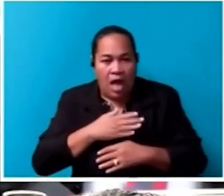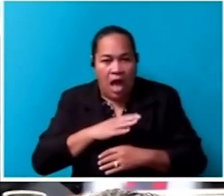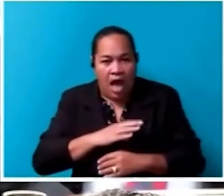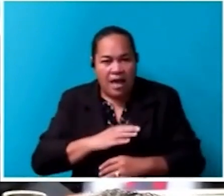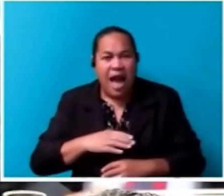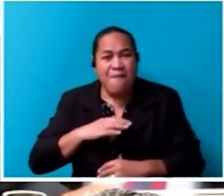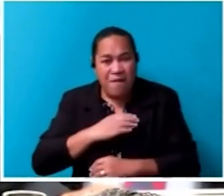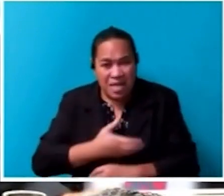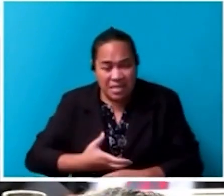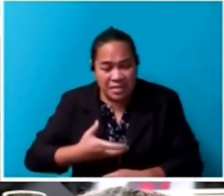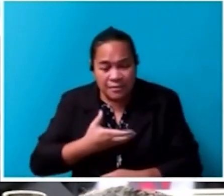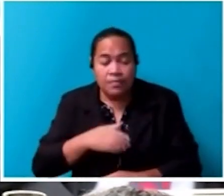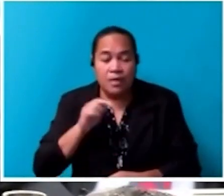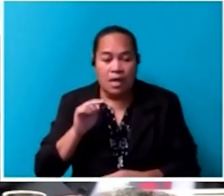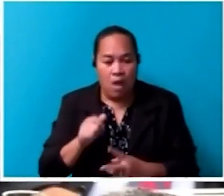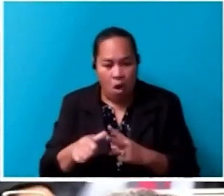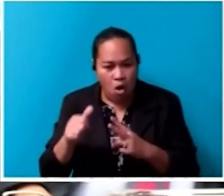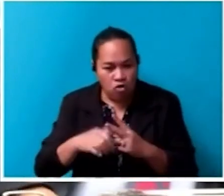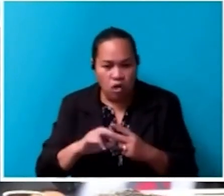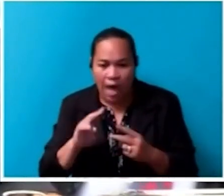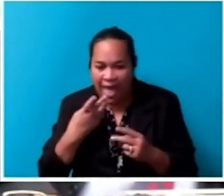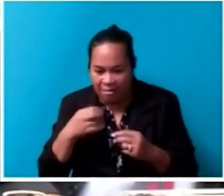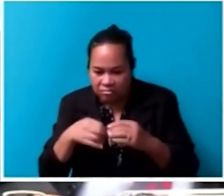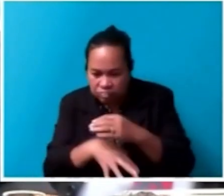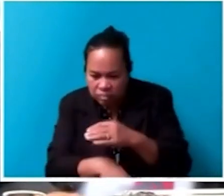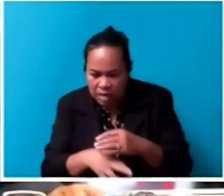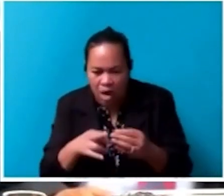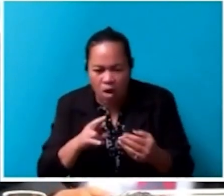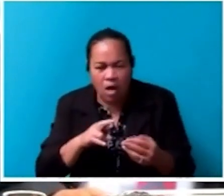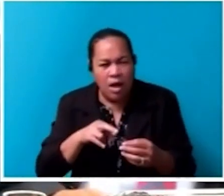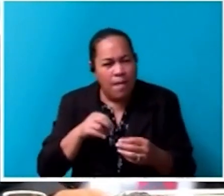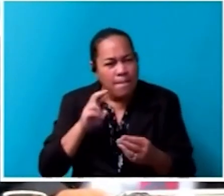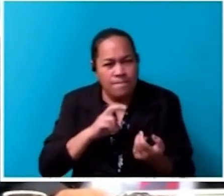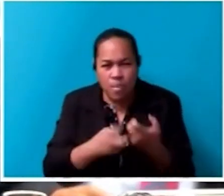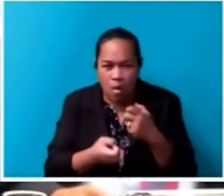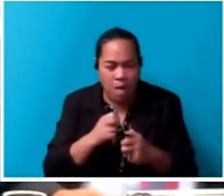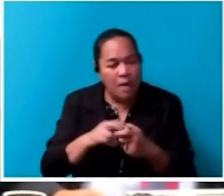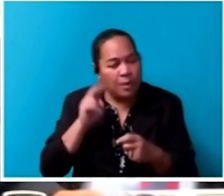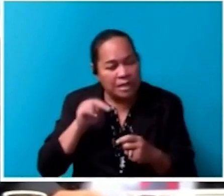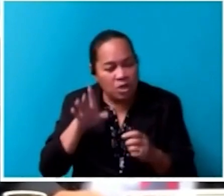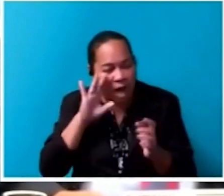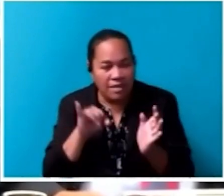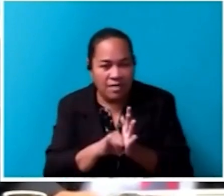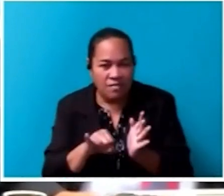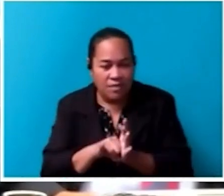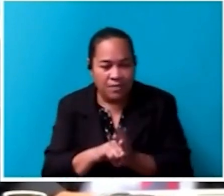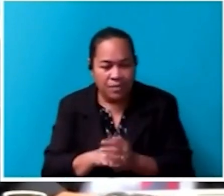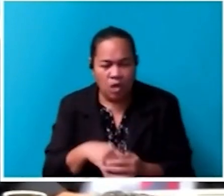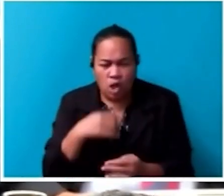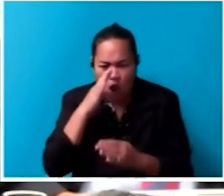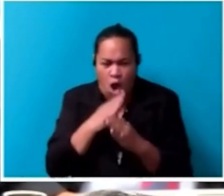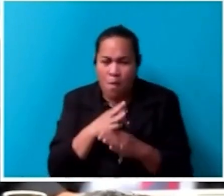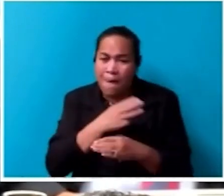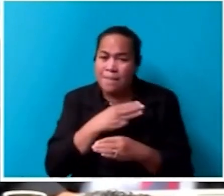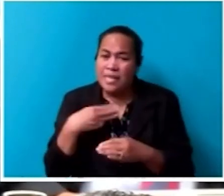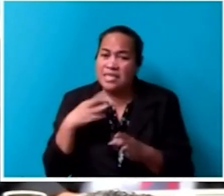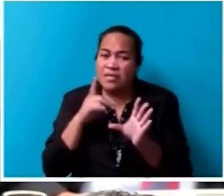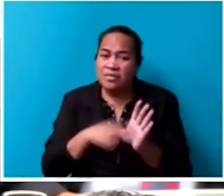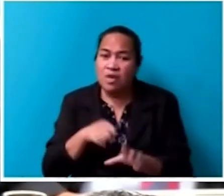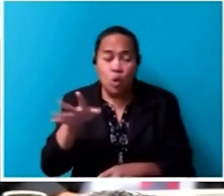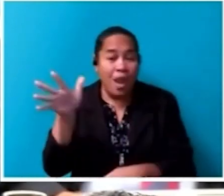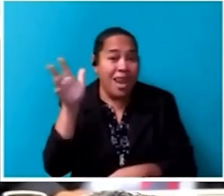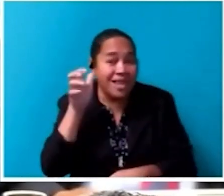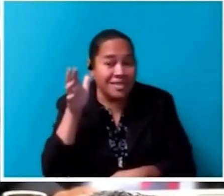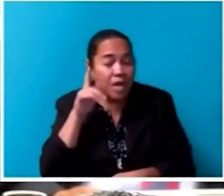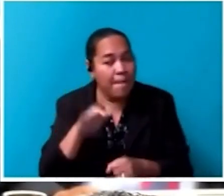also tackles these underlying issues head on. There needs to be, I hope that as the Minister for Finance is listening, that he's going to